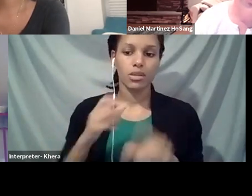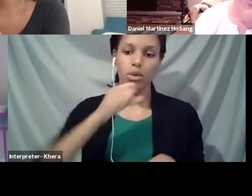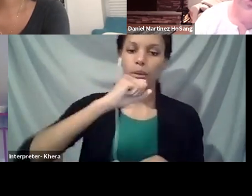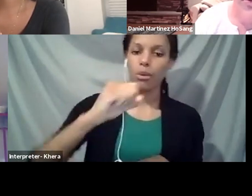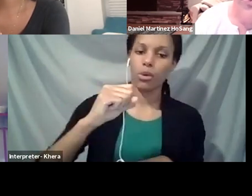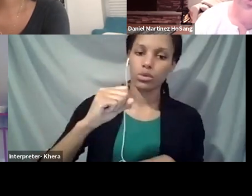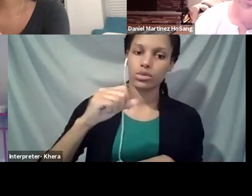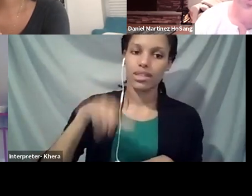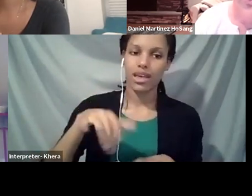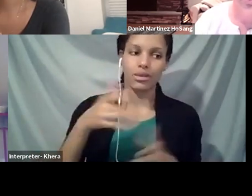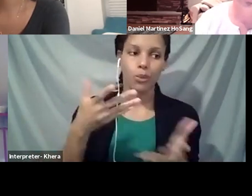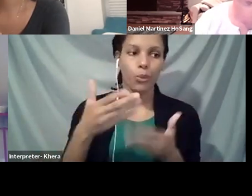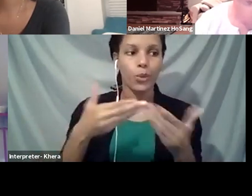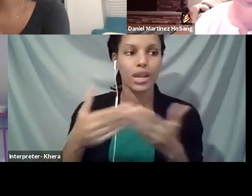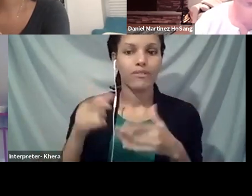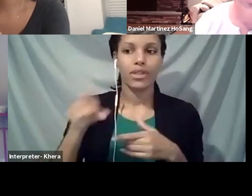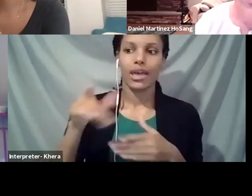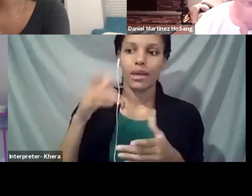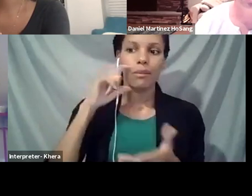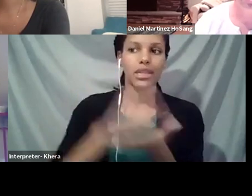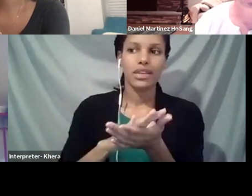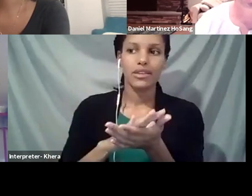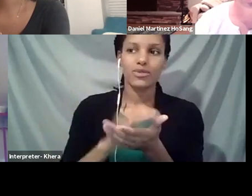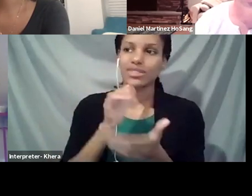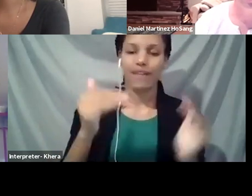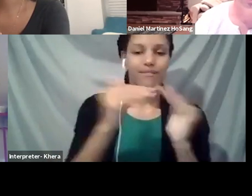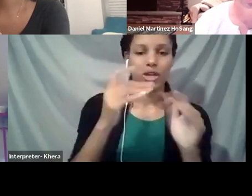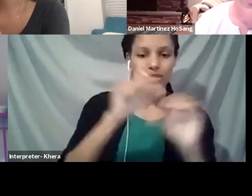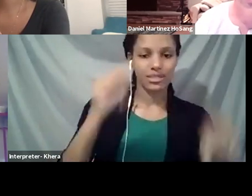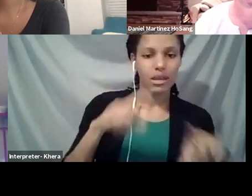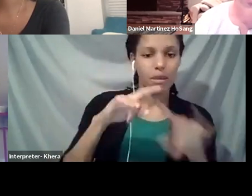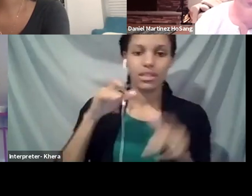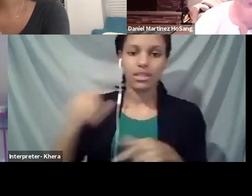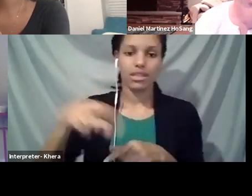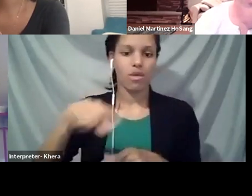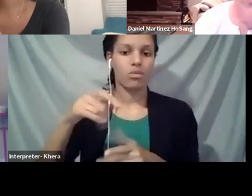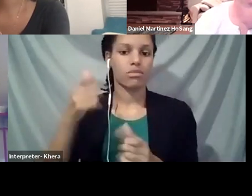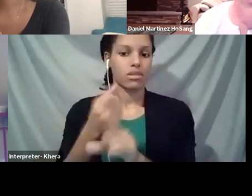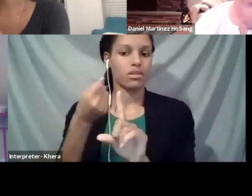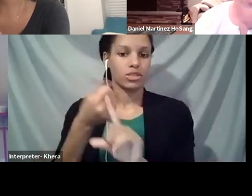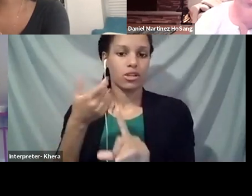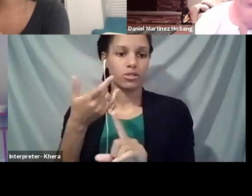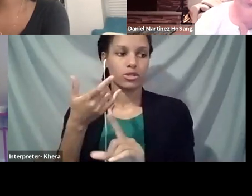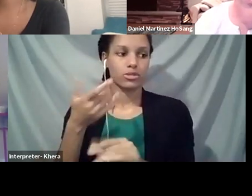what they believed was a fair system was it being attacked. So I think, yeah, the issue is nuanced.